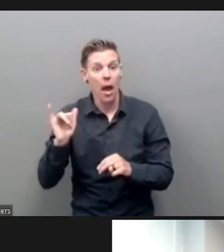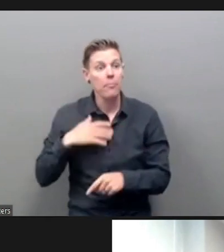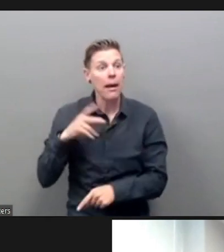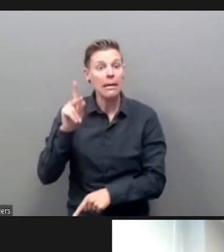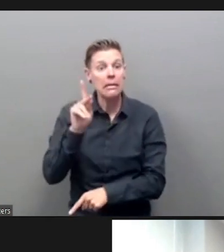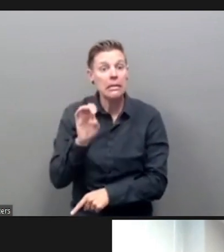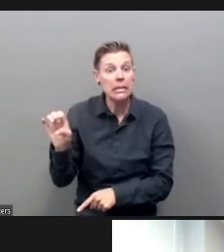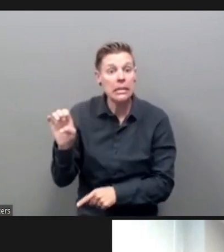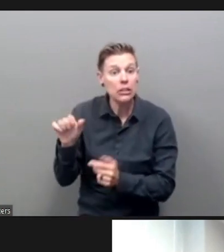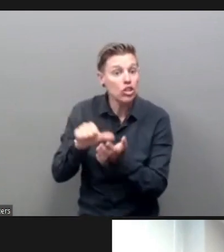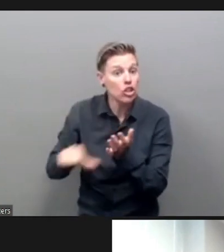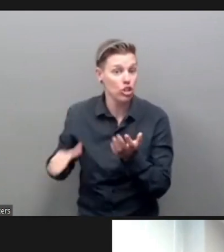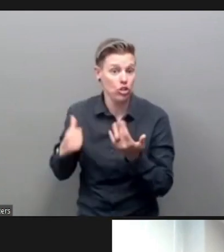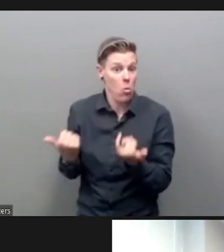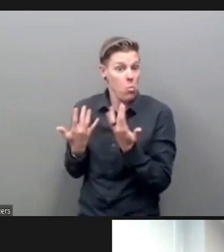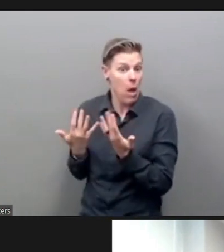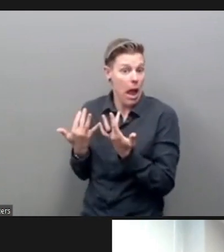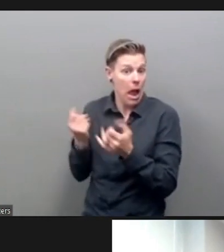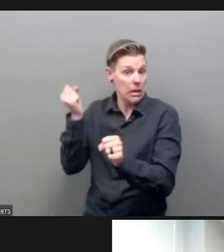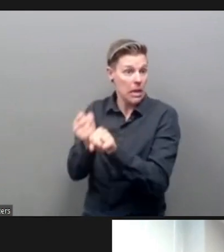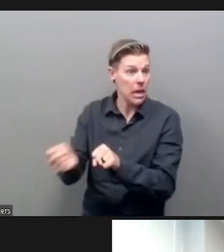expect? Thank you.